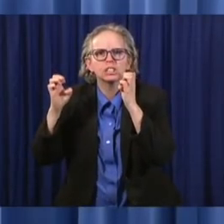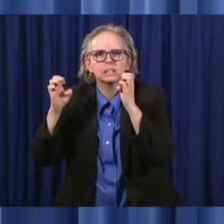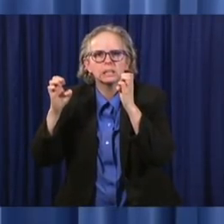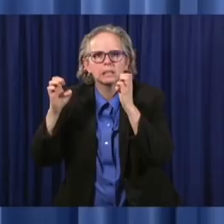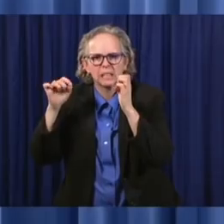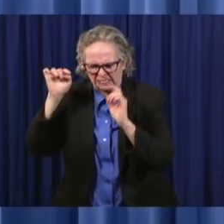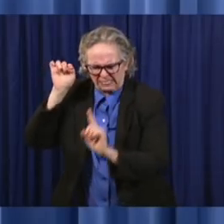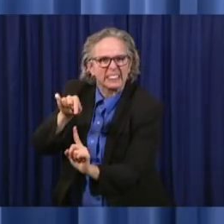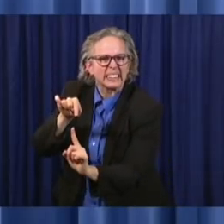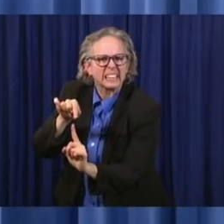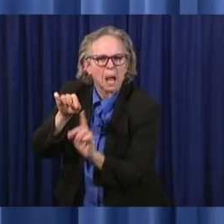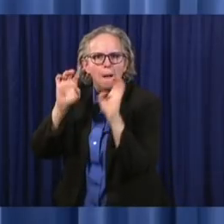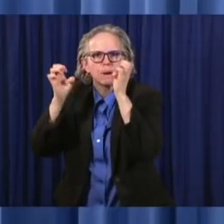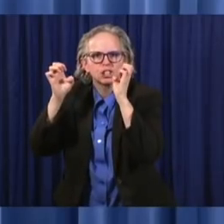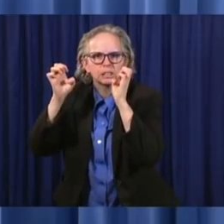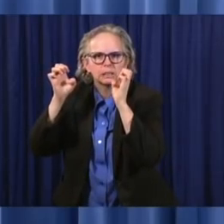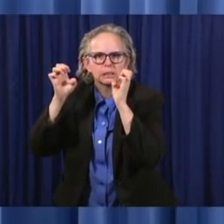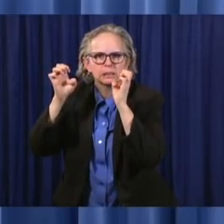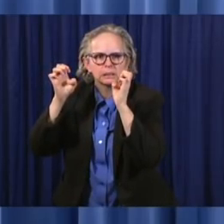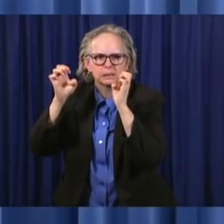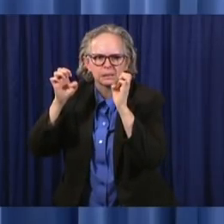not faced for 102 years.